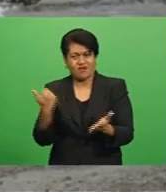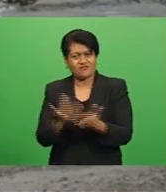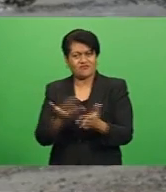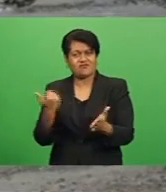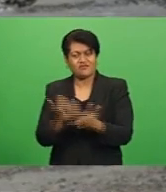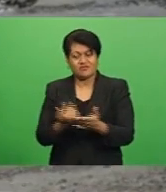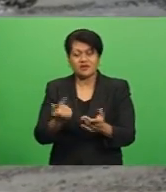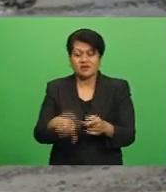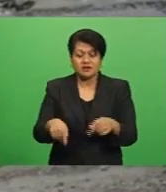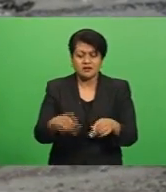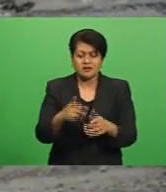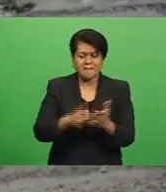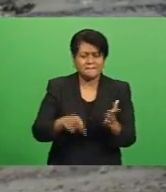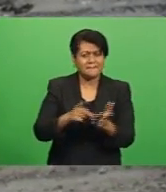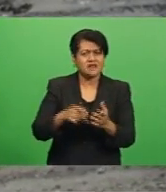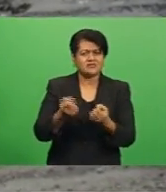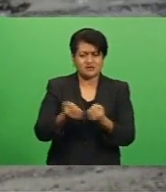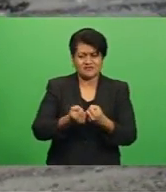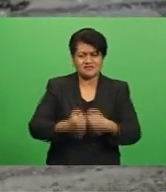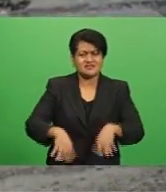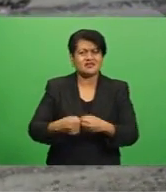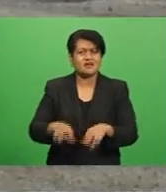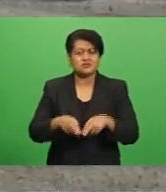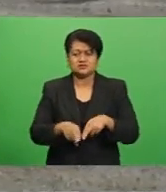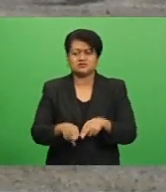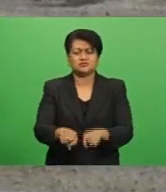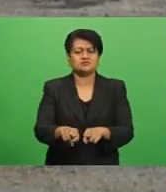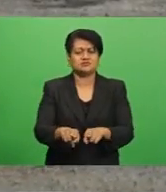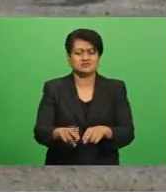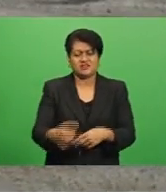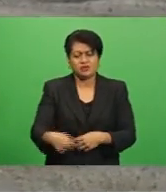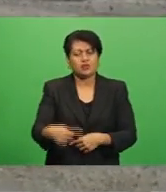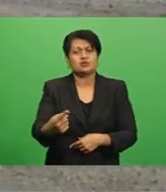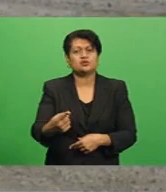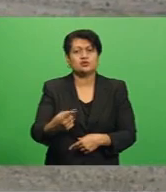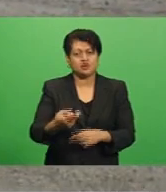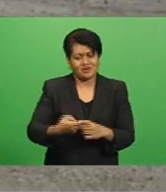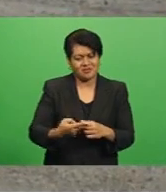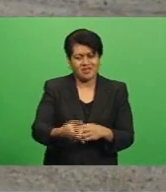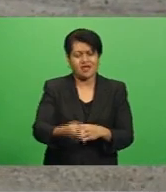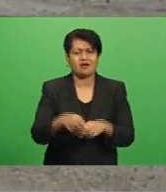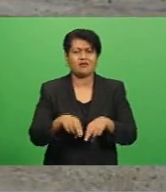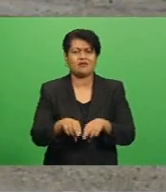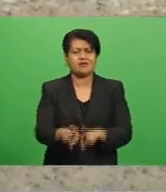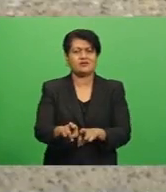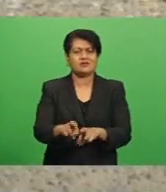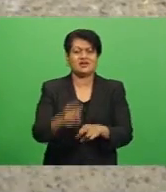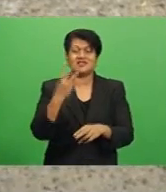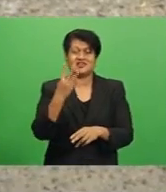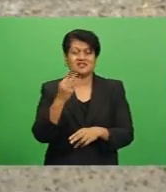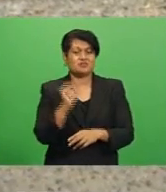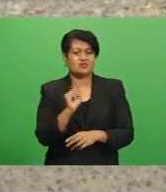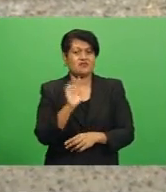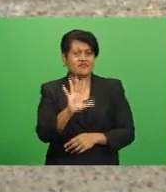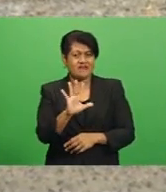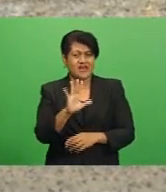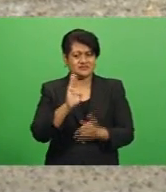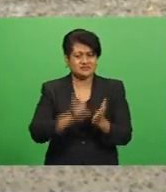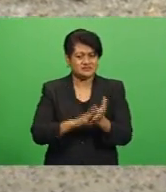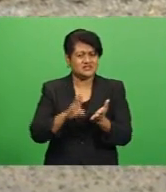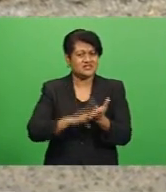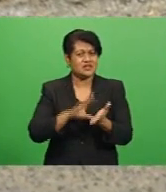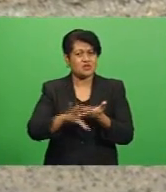of damaged roads, but in the interim, they will continue to repair potholes. $3.5 million has been spent on potholes